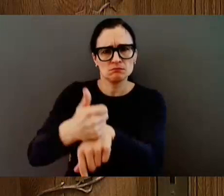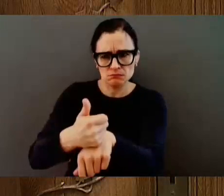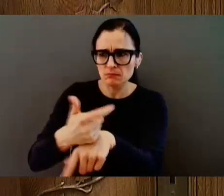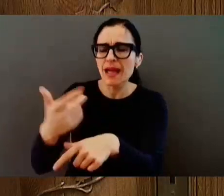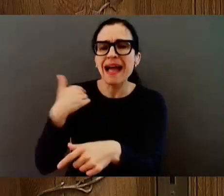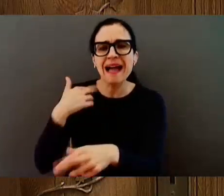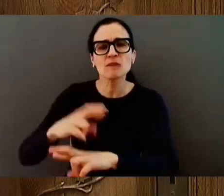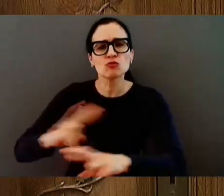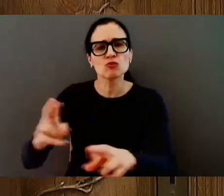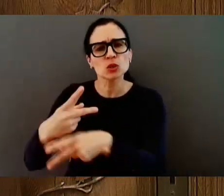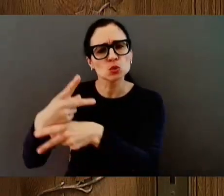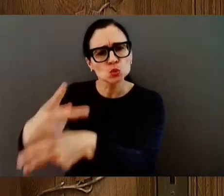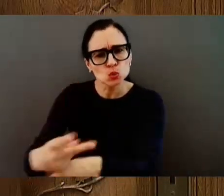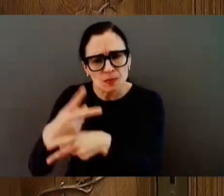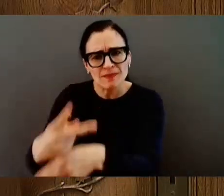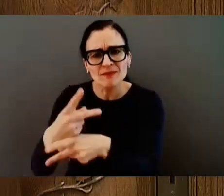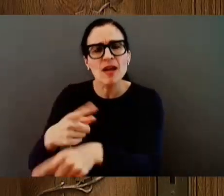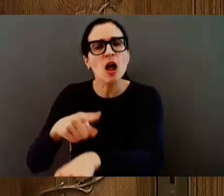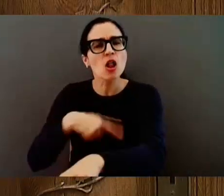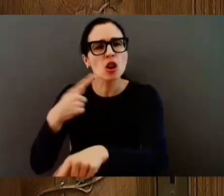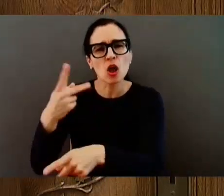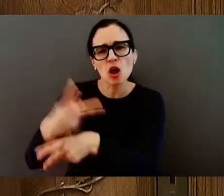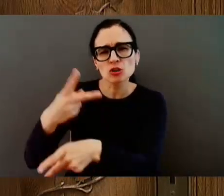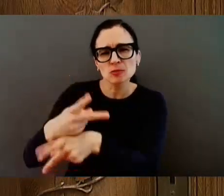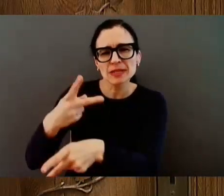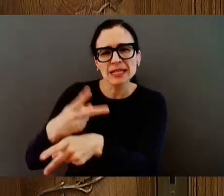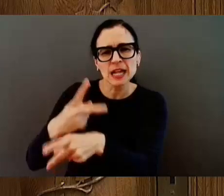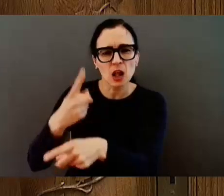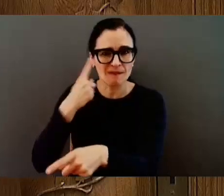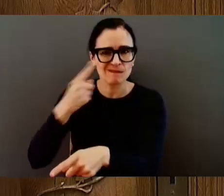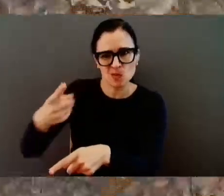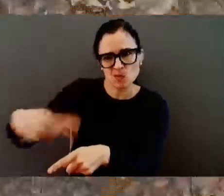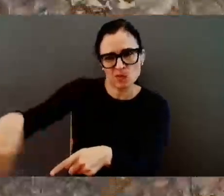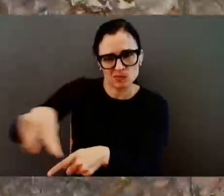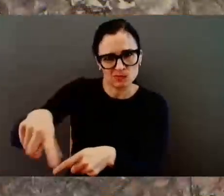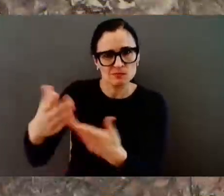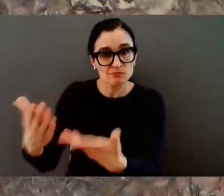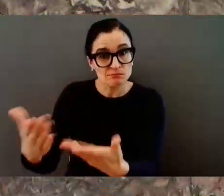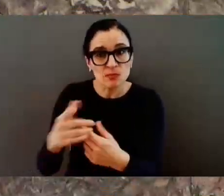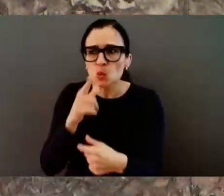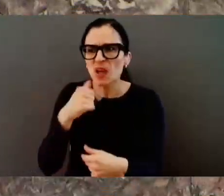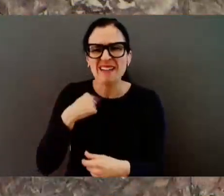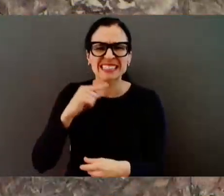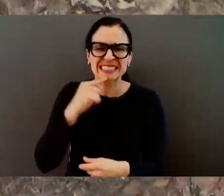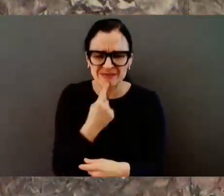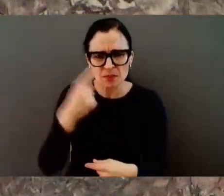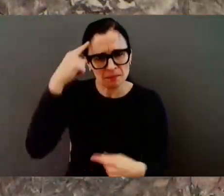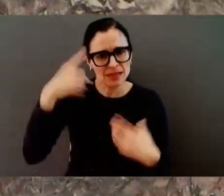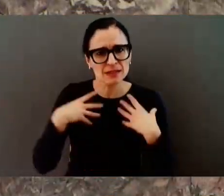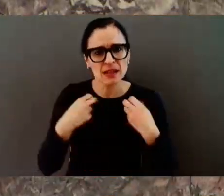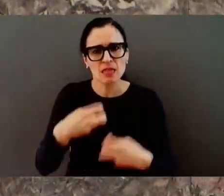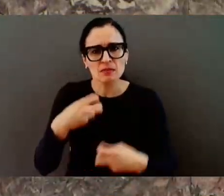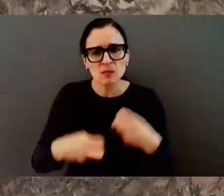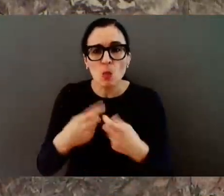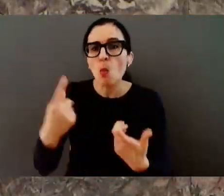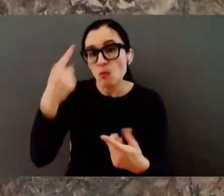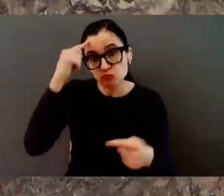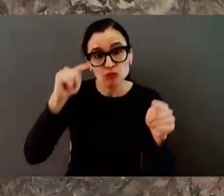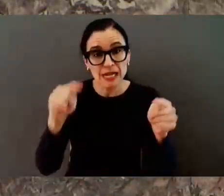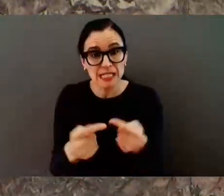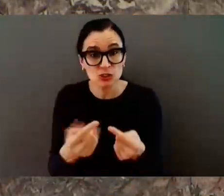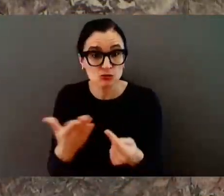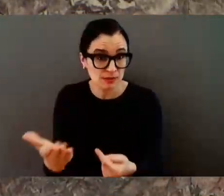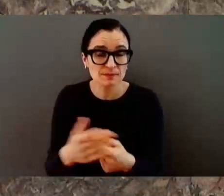Minister of Health. Thank you so much, Honourable Speaker, and thank you to the member for the question. And it is always challenging to hear